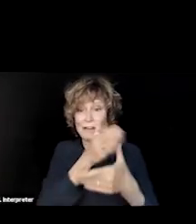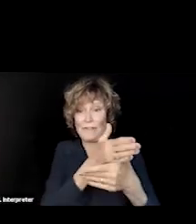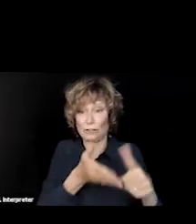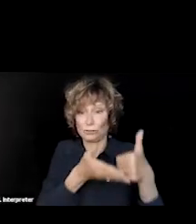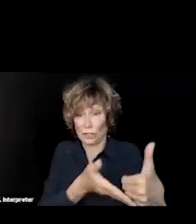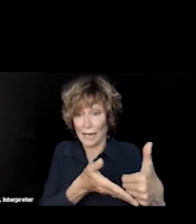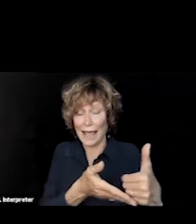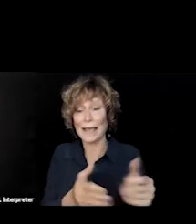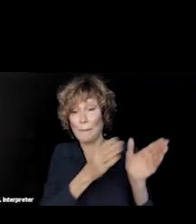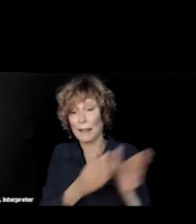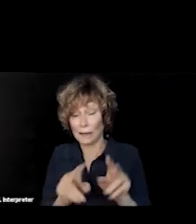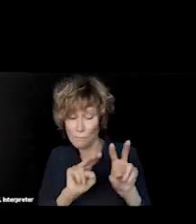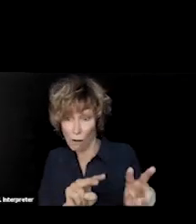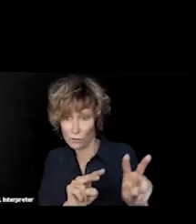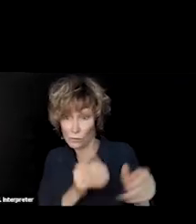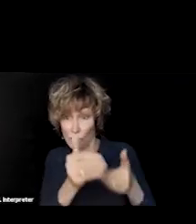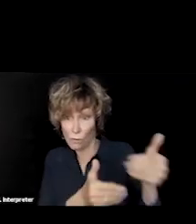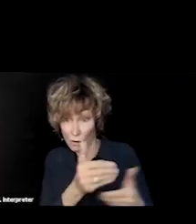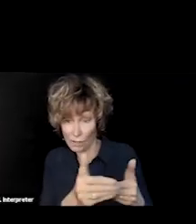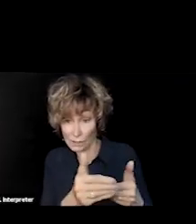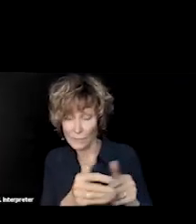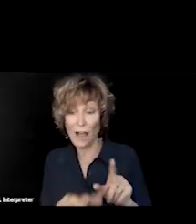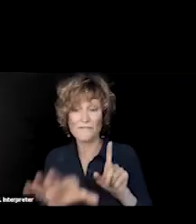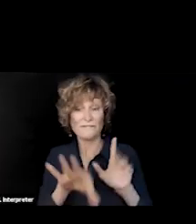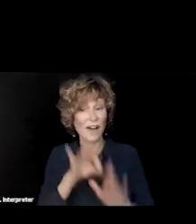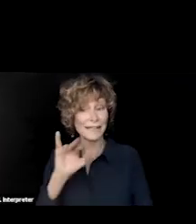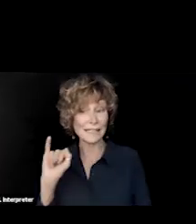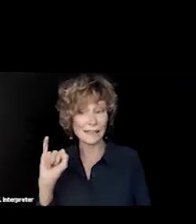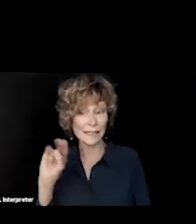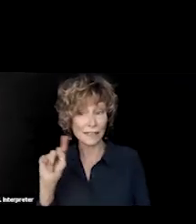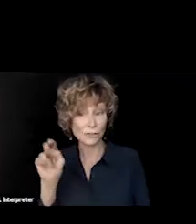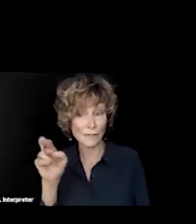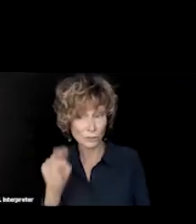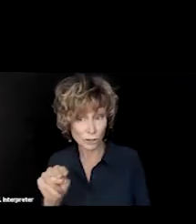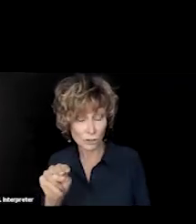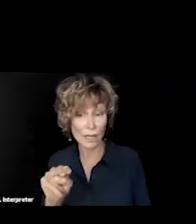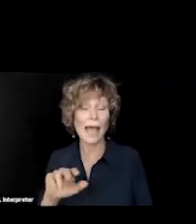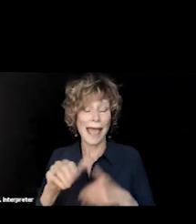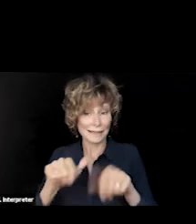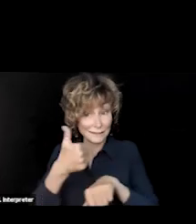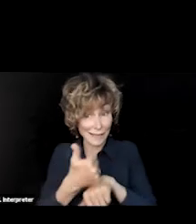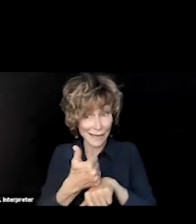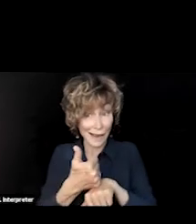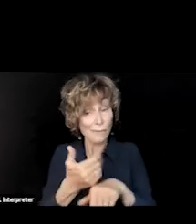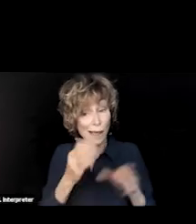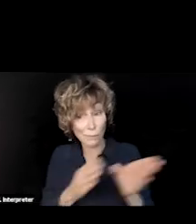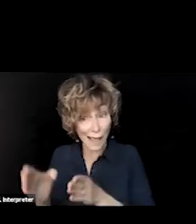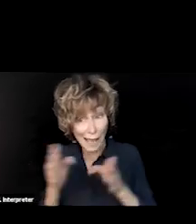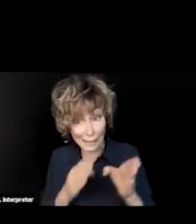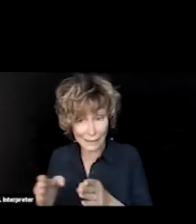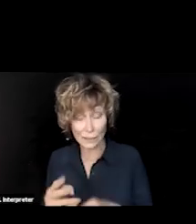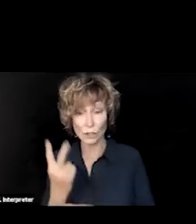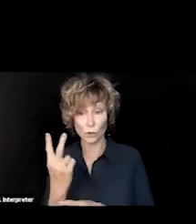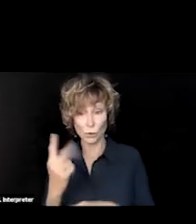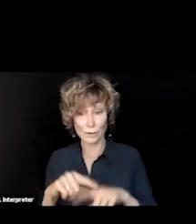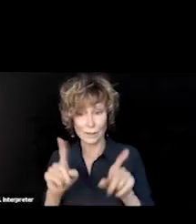to monitor his progress. Selecting the intervention and planning the progress monitoring are two different questions. We need two different answers,